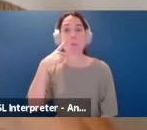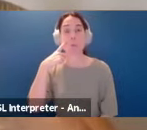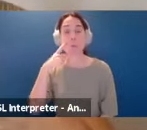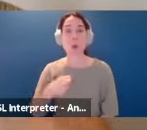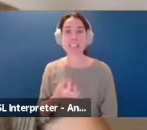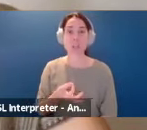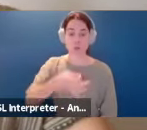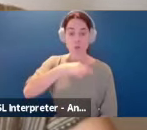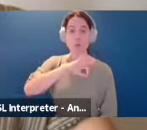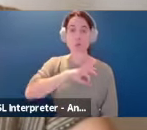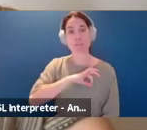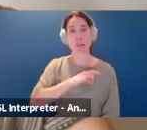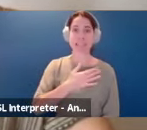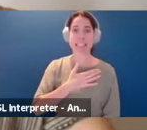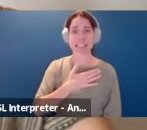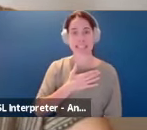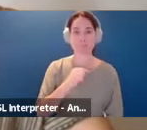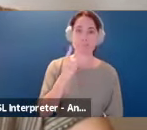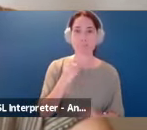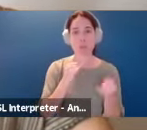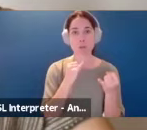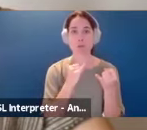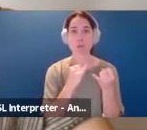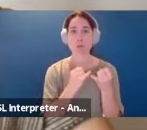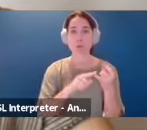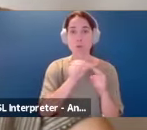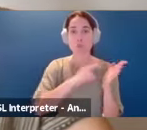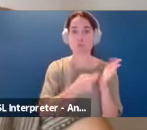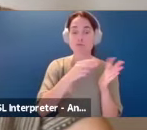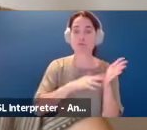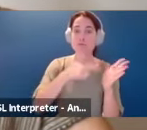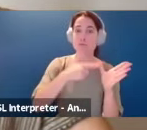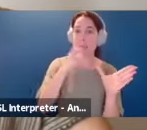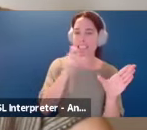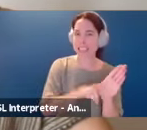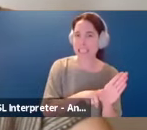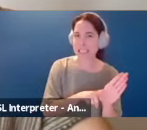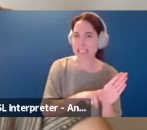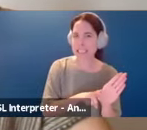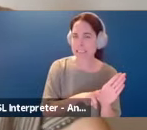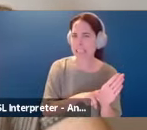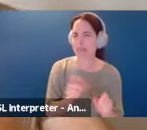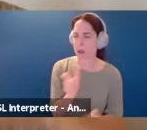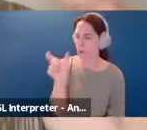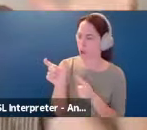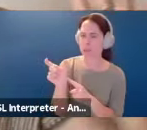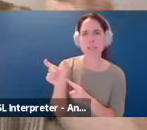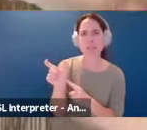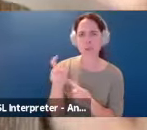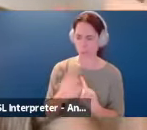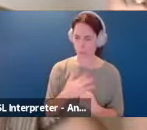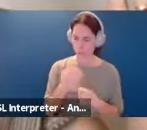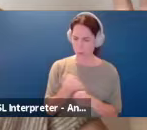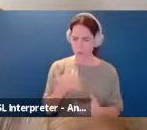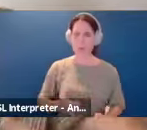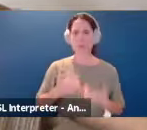unpleasant vedna experience or maybe it's numbness or maybe part of you is a bit